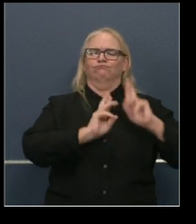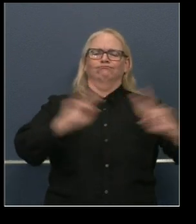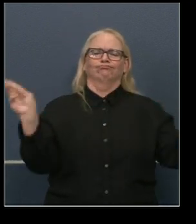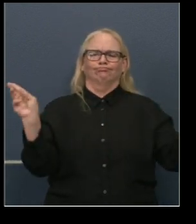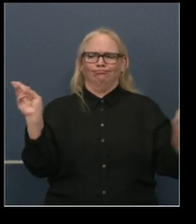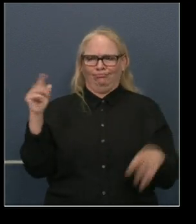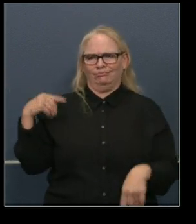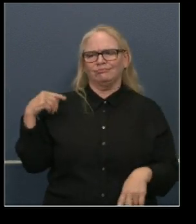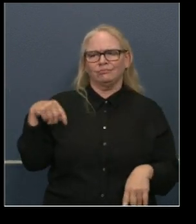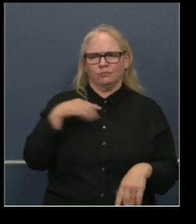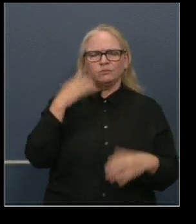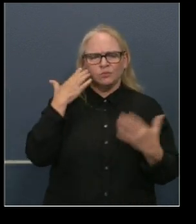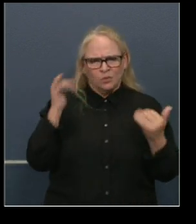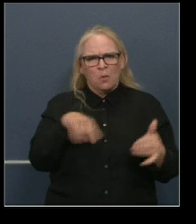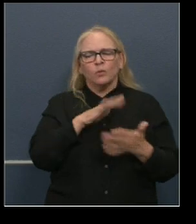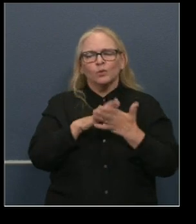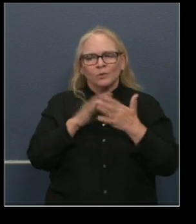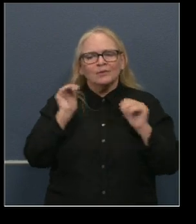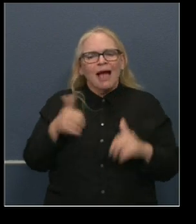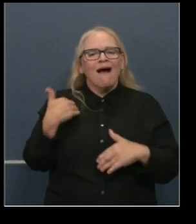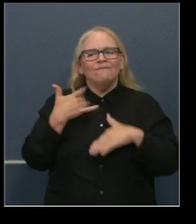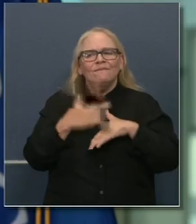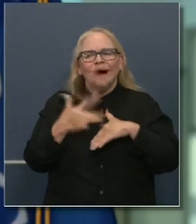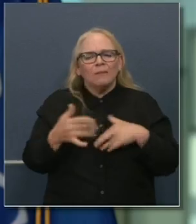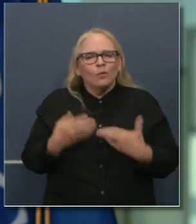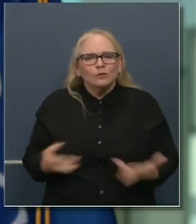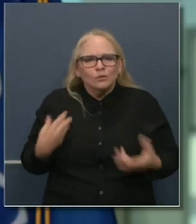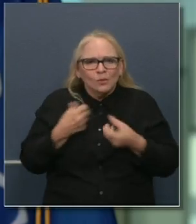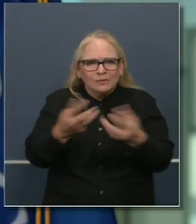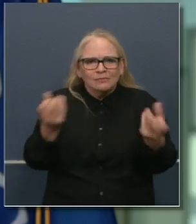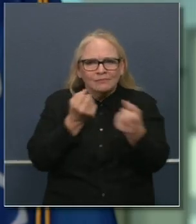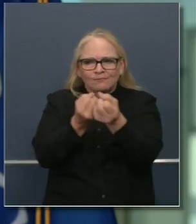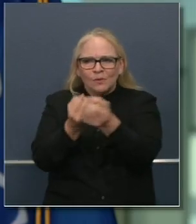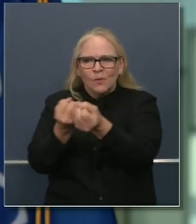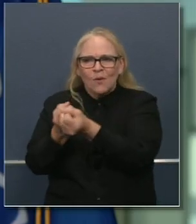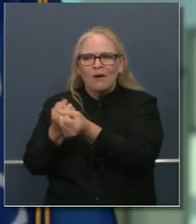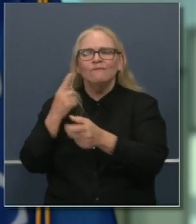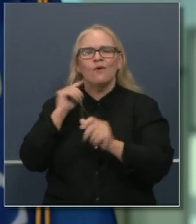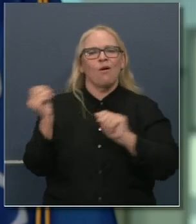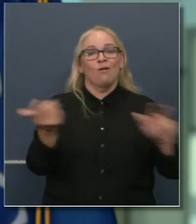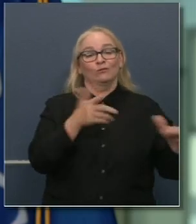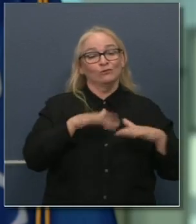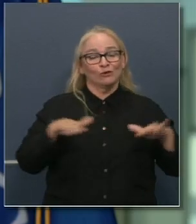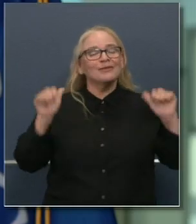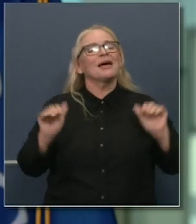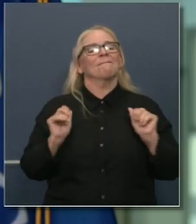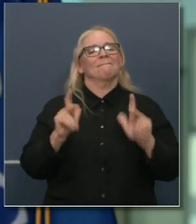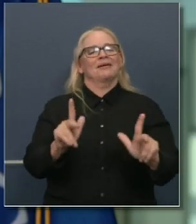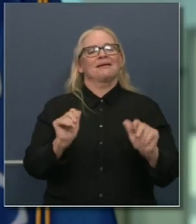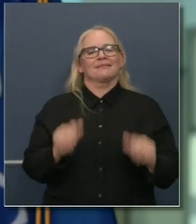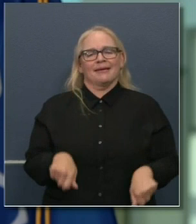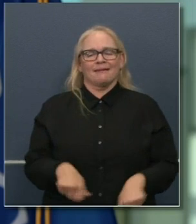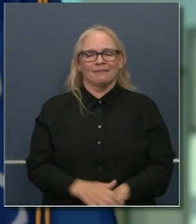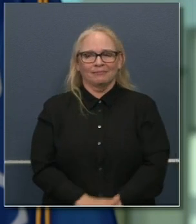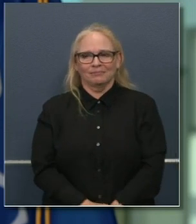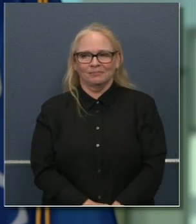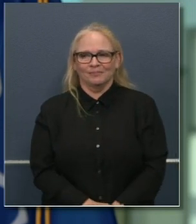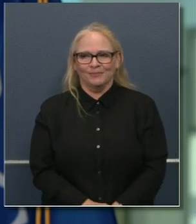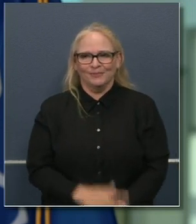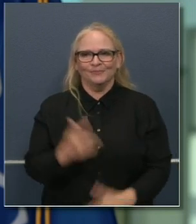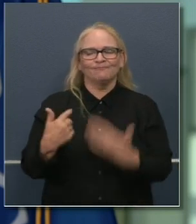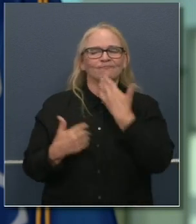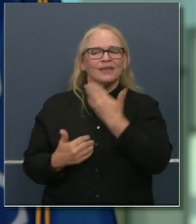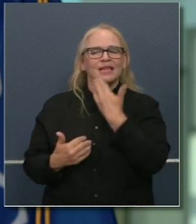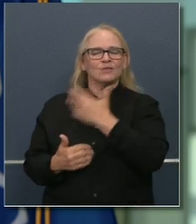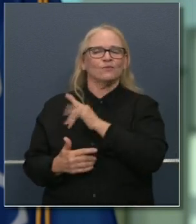we were back in the spring. I appreciate that. Thank you, Linda. Thank you. Next question. Muzadik Bidar,